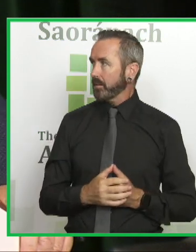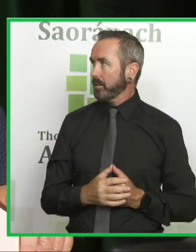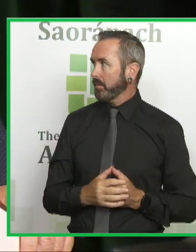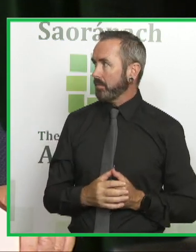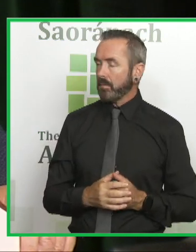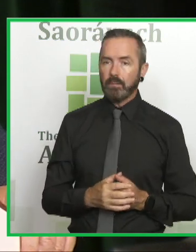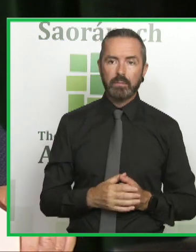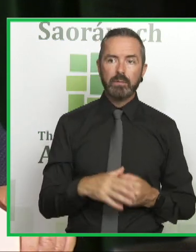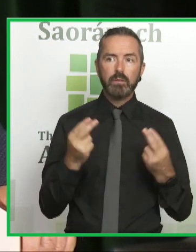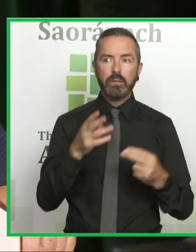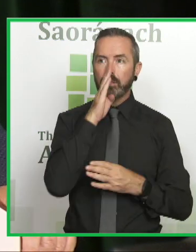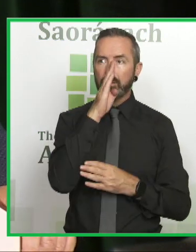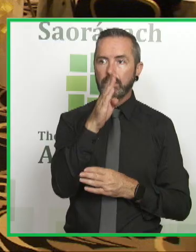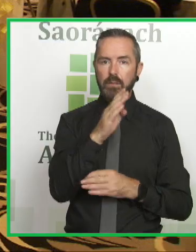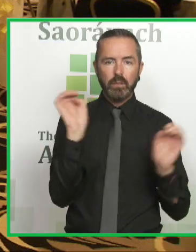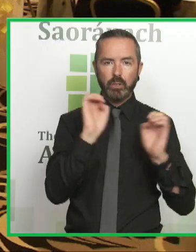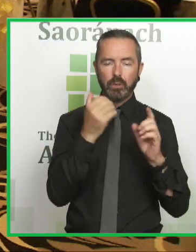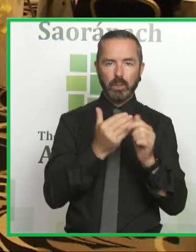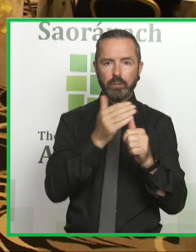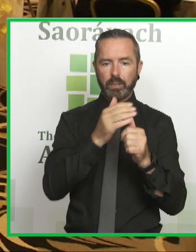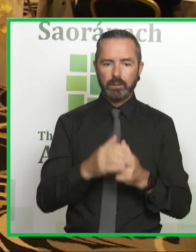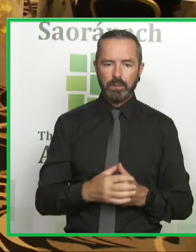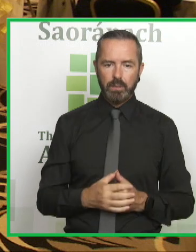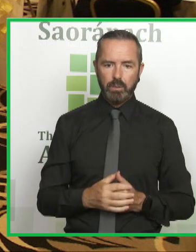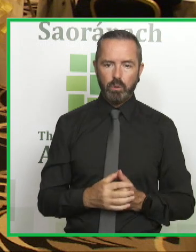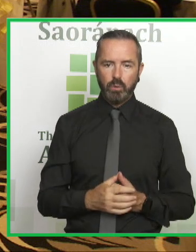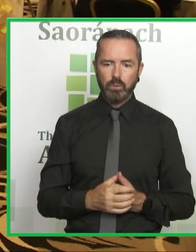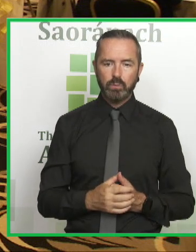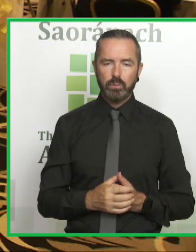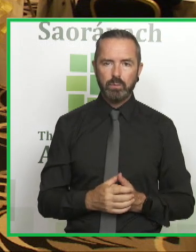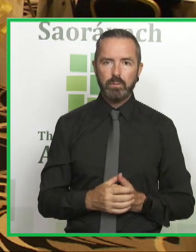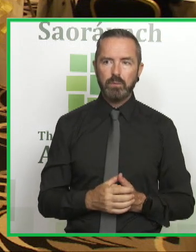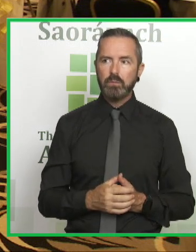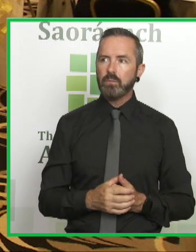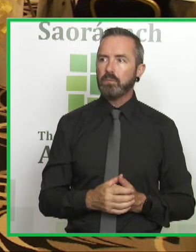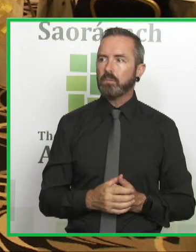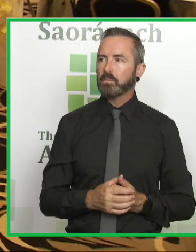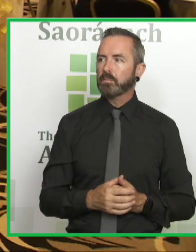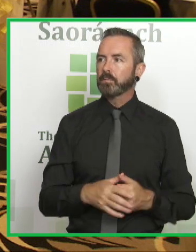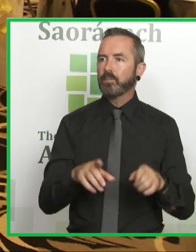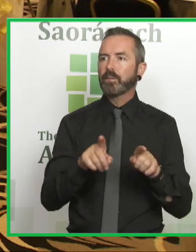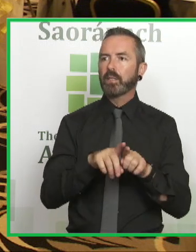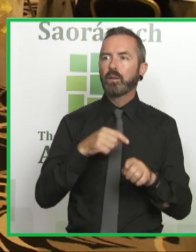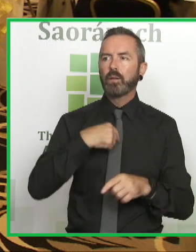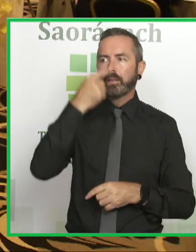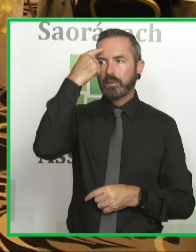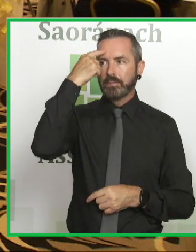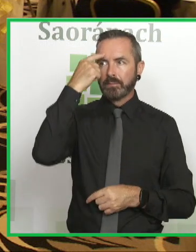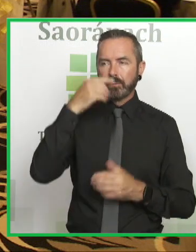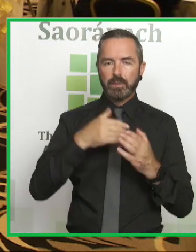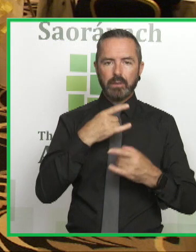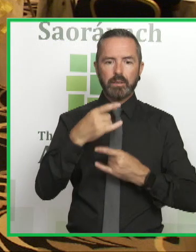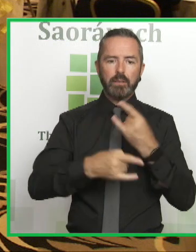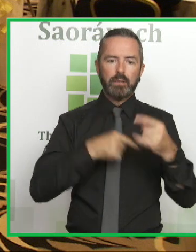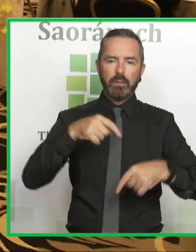an immediate and urgent priority. And final thing I will say in reflection is I think what happened in today's